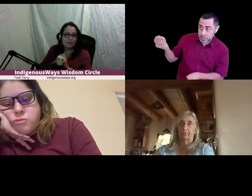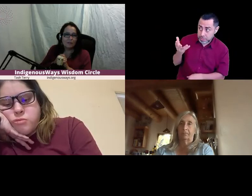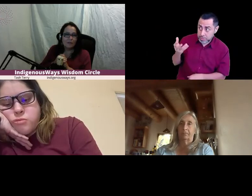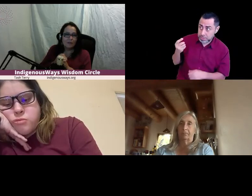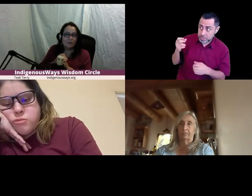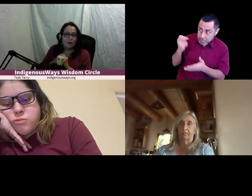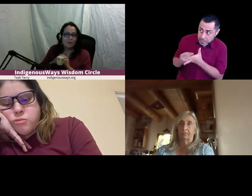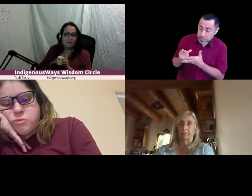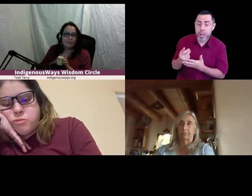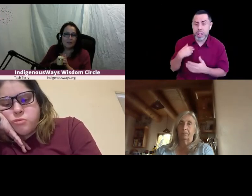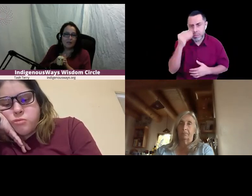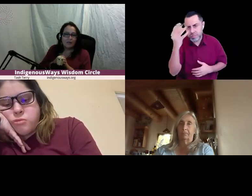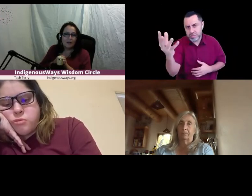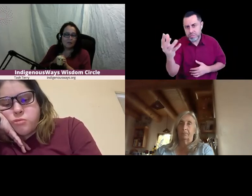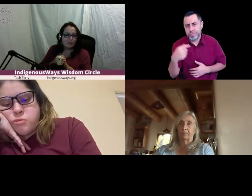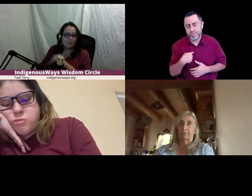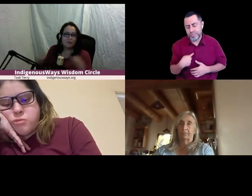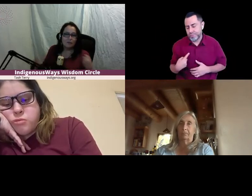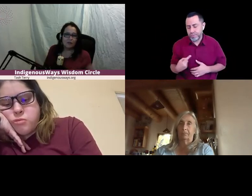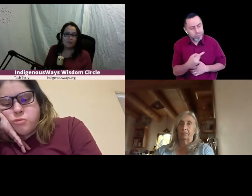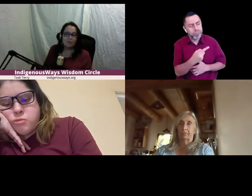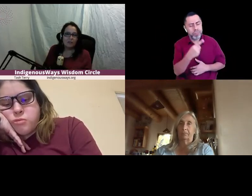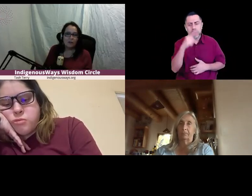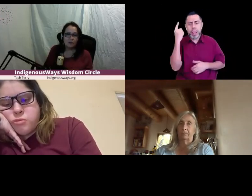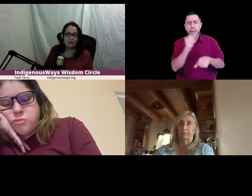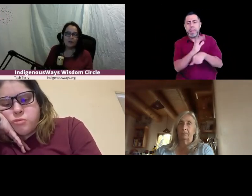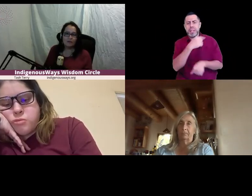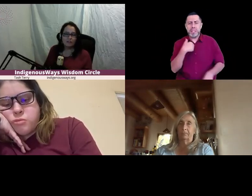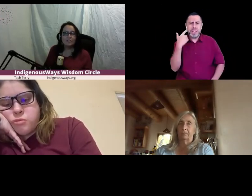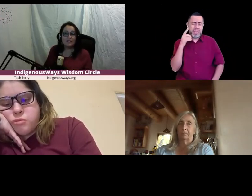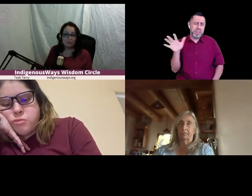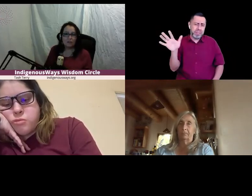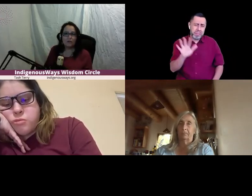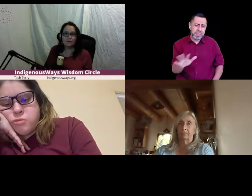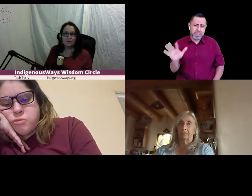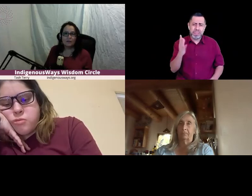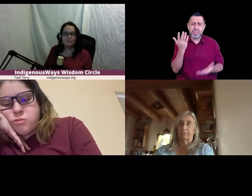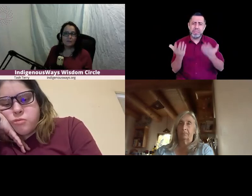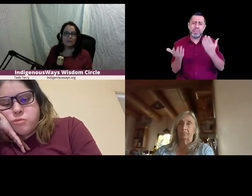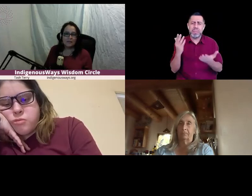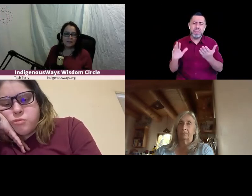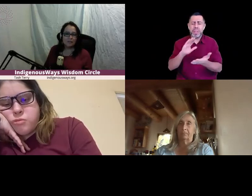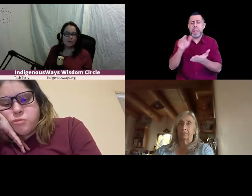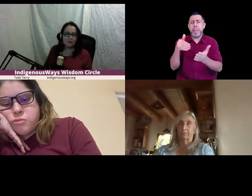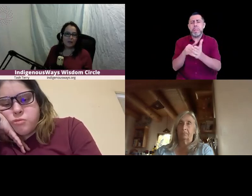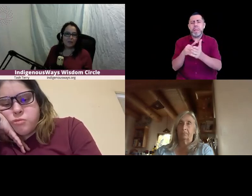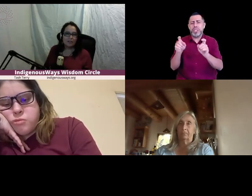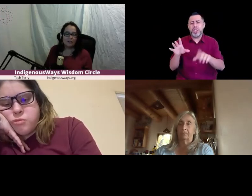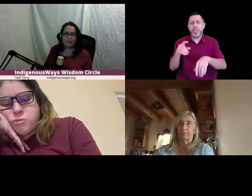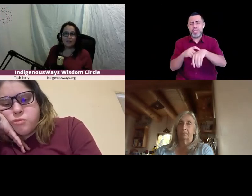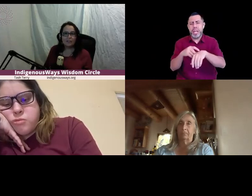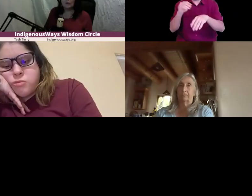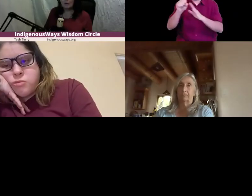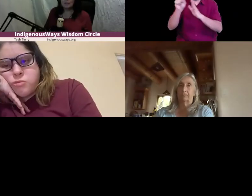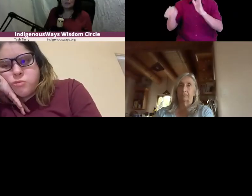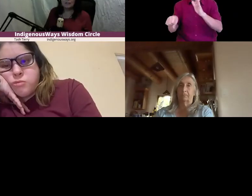Mountain. Probably I'm going to shoot for the midterm for the semester, somewhere in that week, so I can